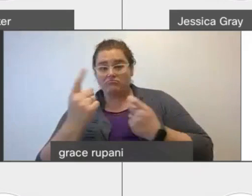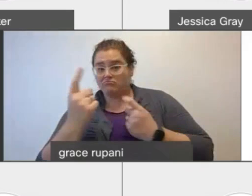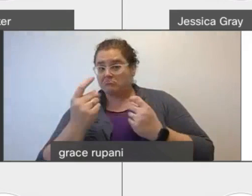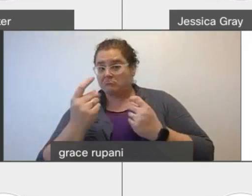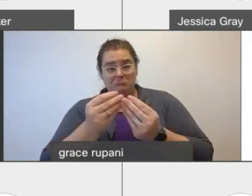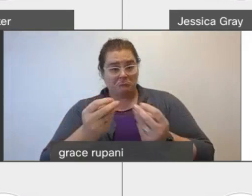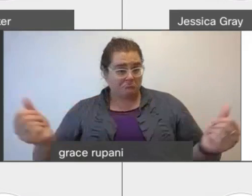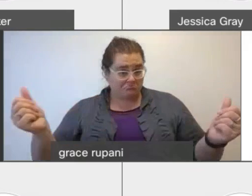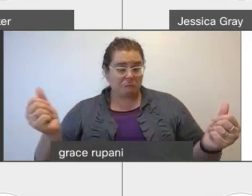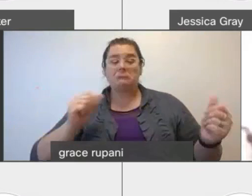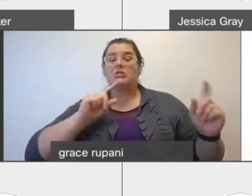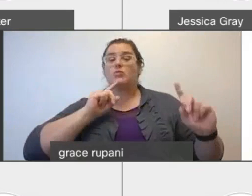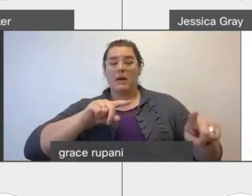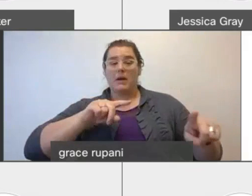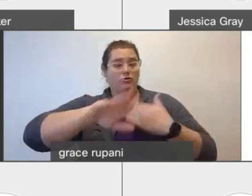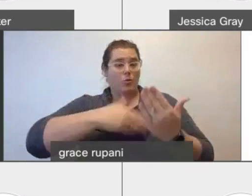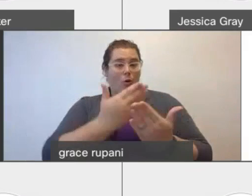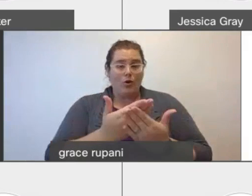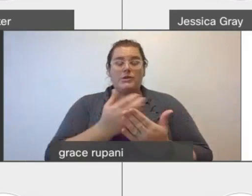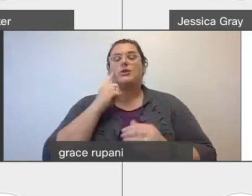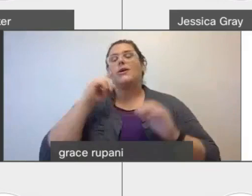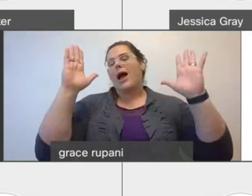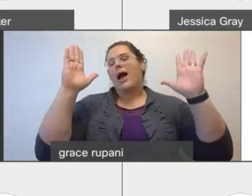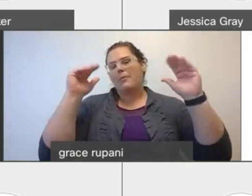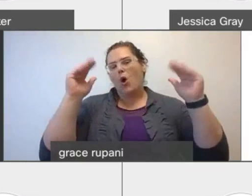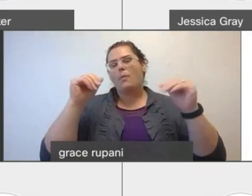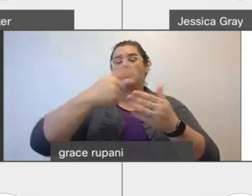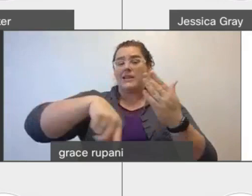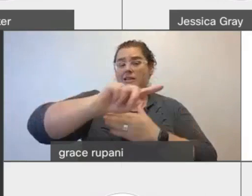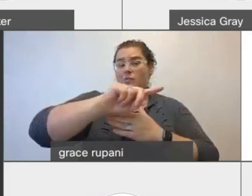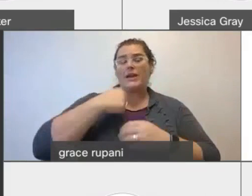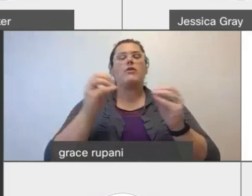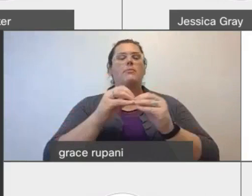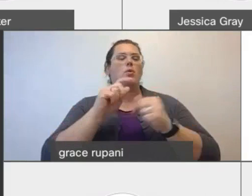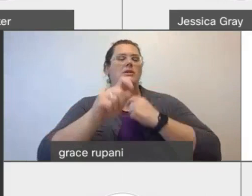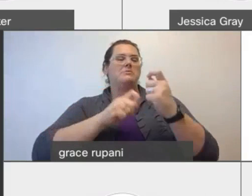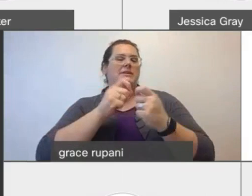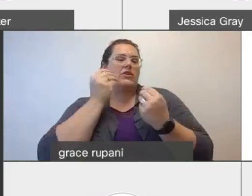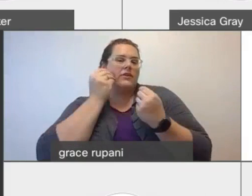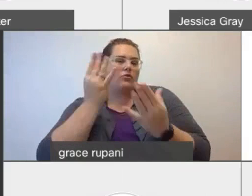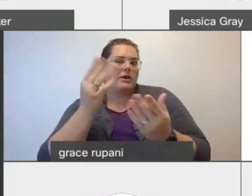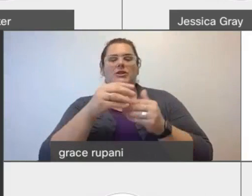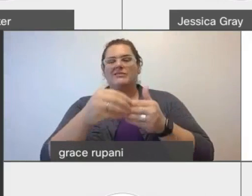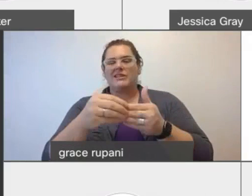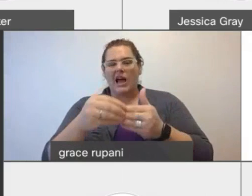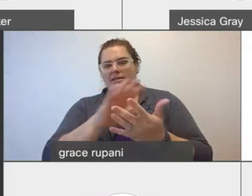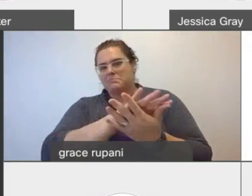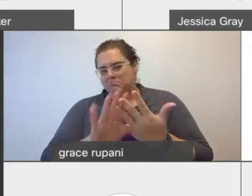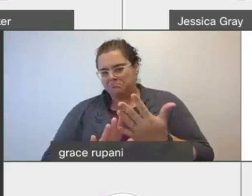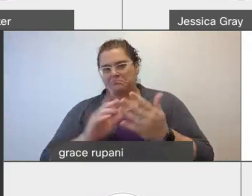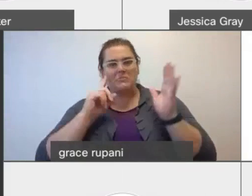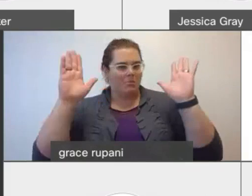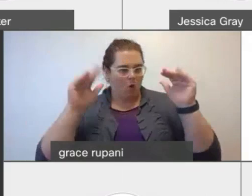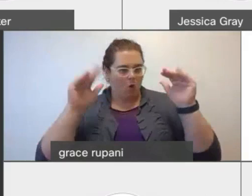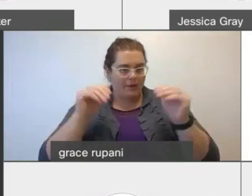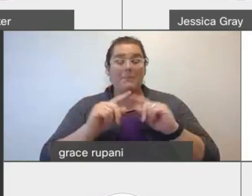all questions, and as I said, my hope is that we'll have some more specific information next week. However, as I said, we do want to make sure that